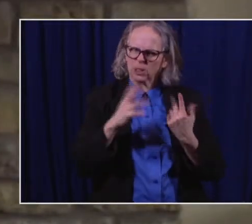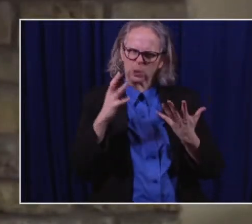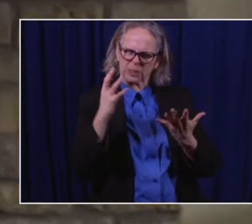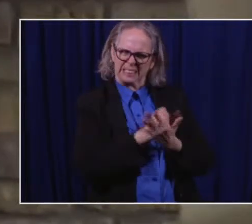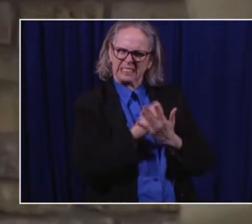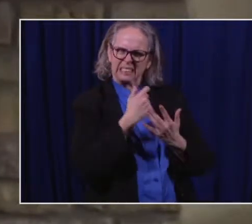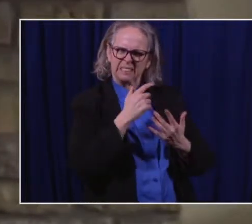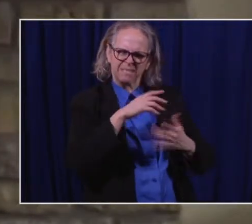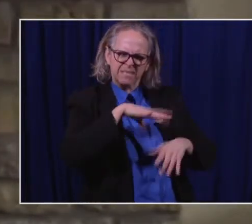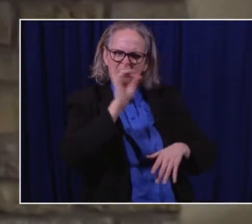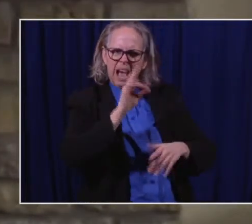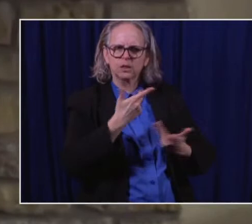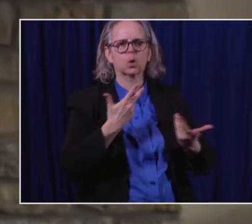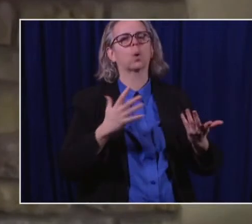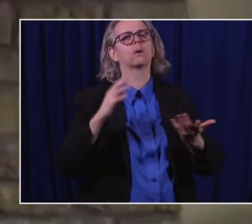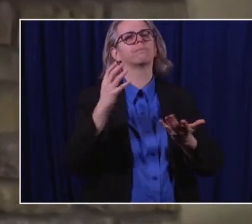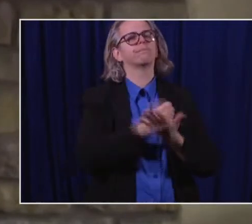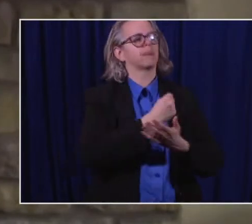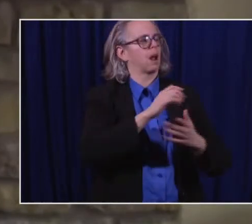that.